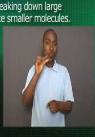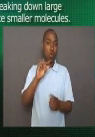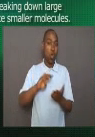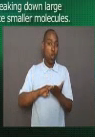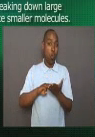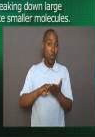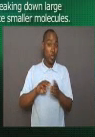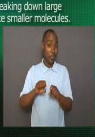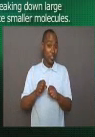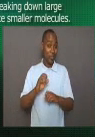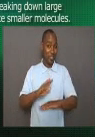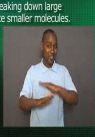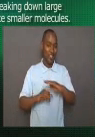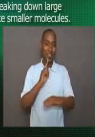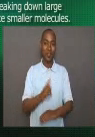small molecules.